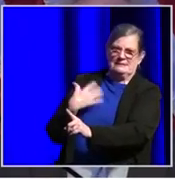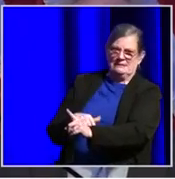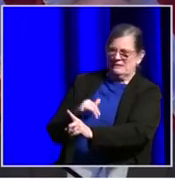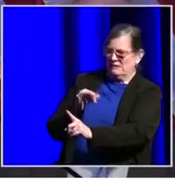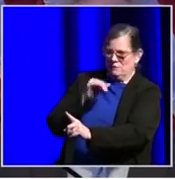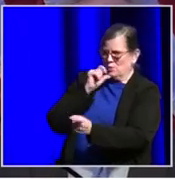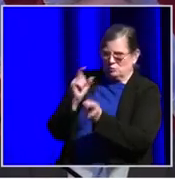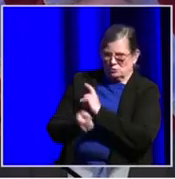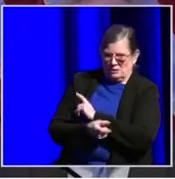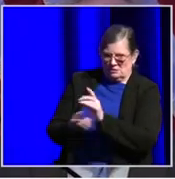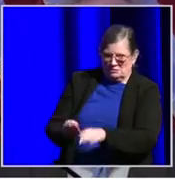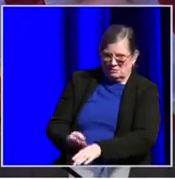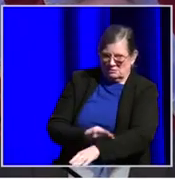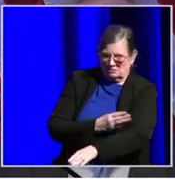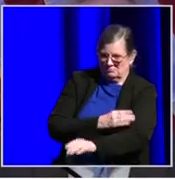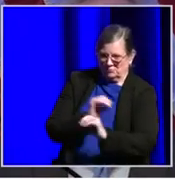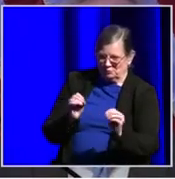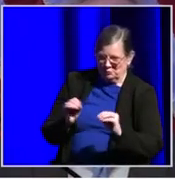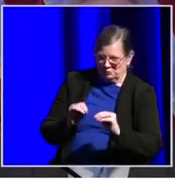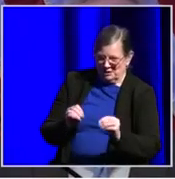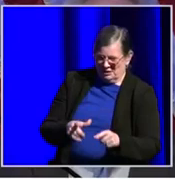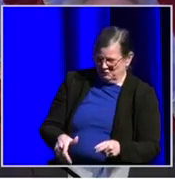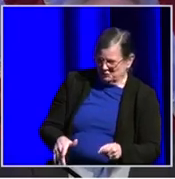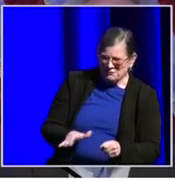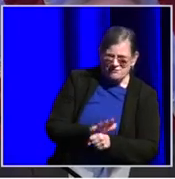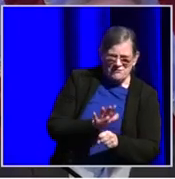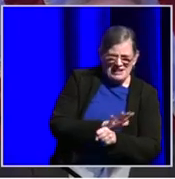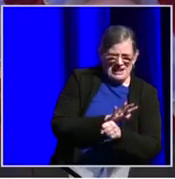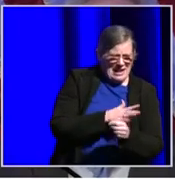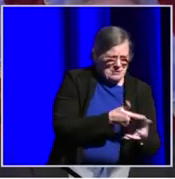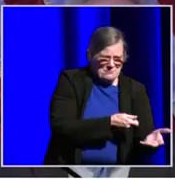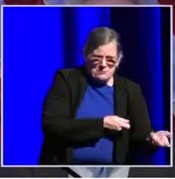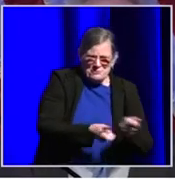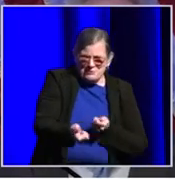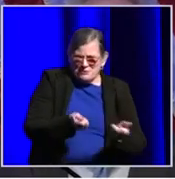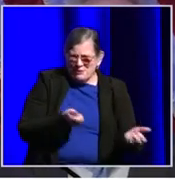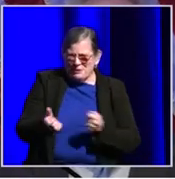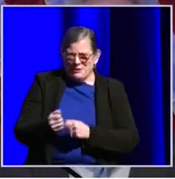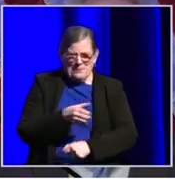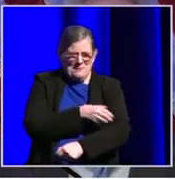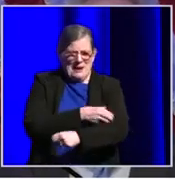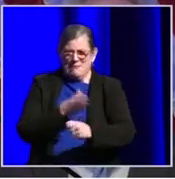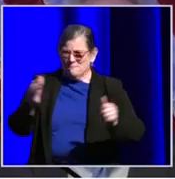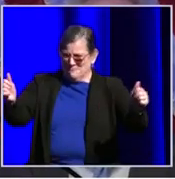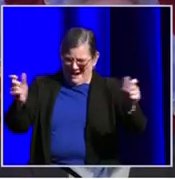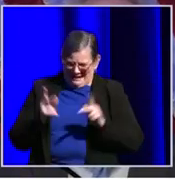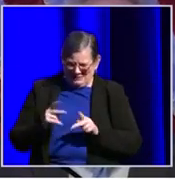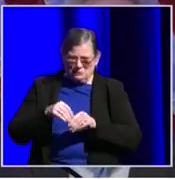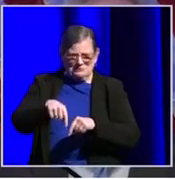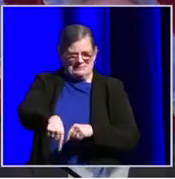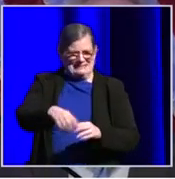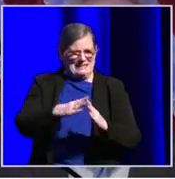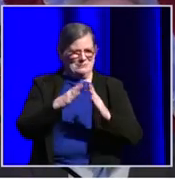space, and bring the people back to our downtown. The good news is that we are already